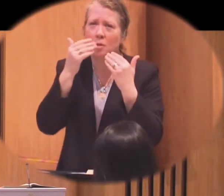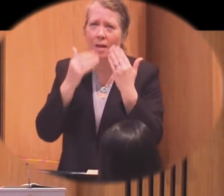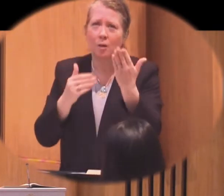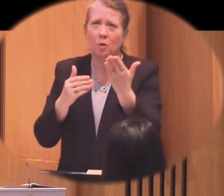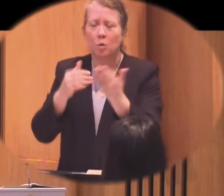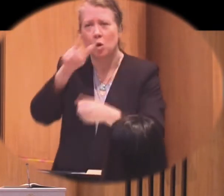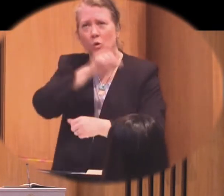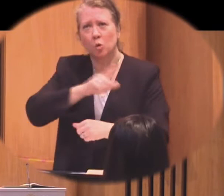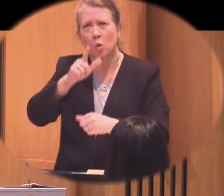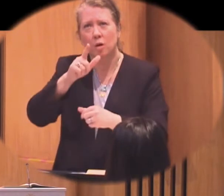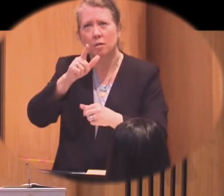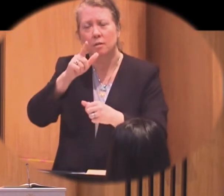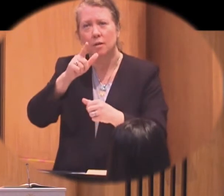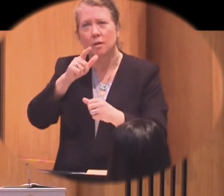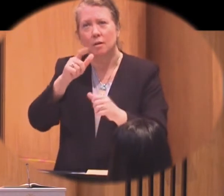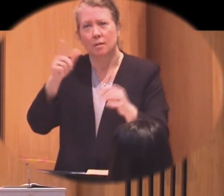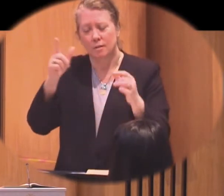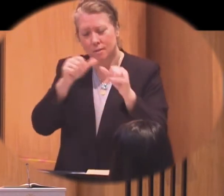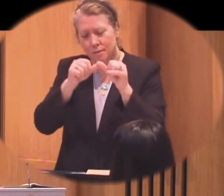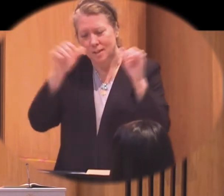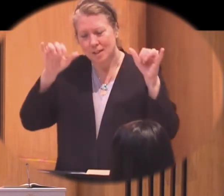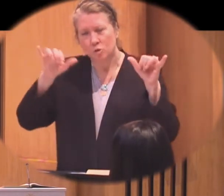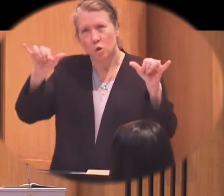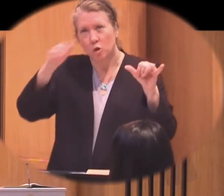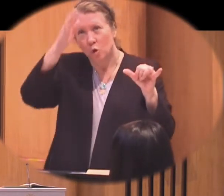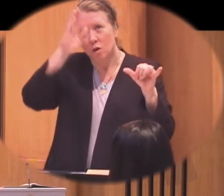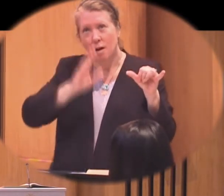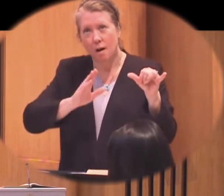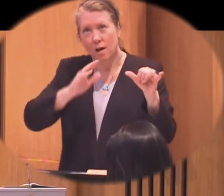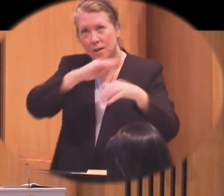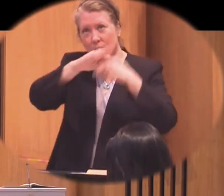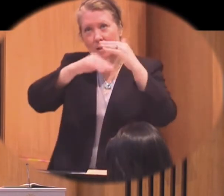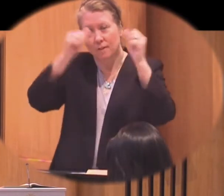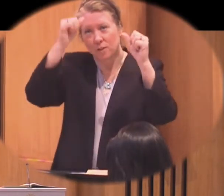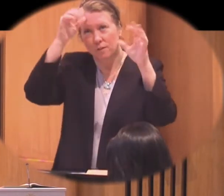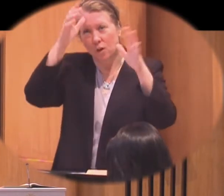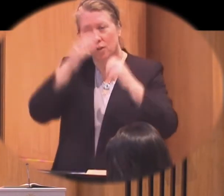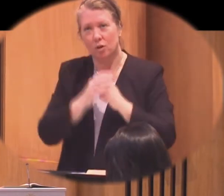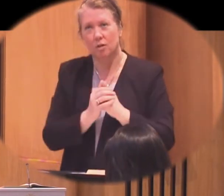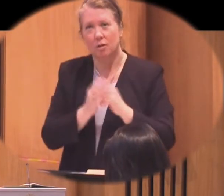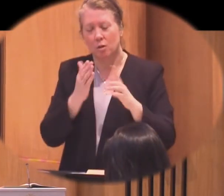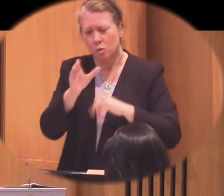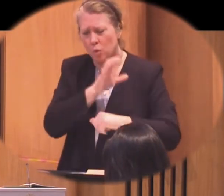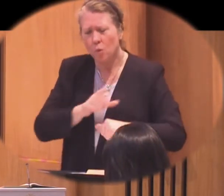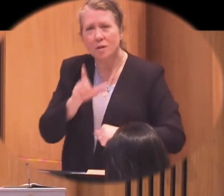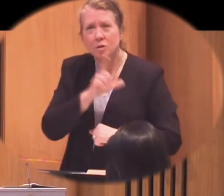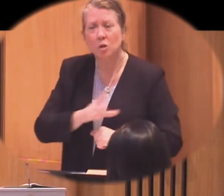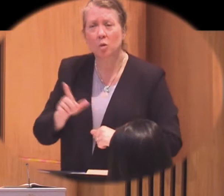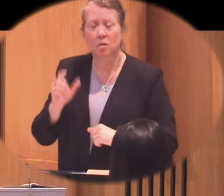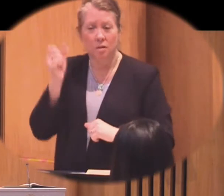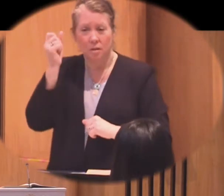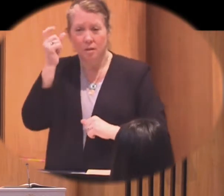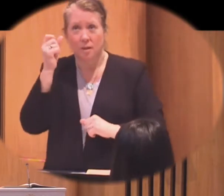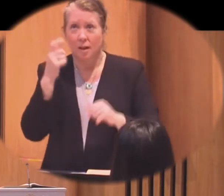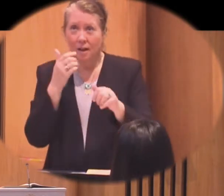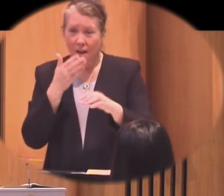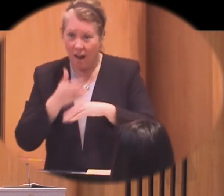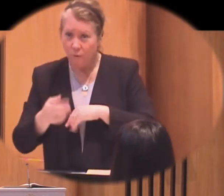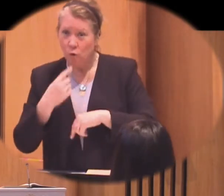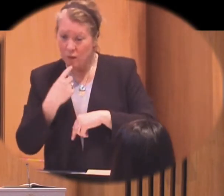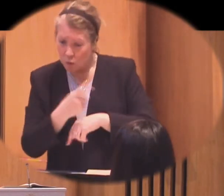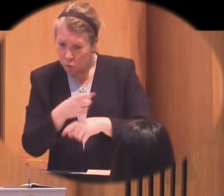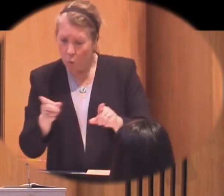Father, Almighty and Eternal God, through Christ our Lord. For after he had told the disciples of his coming